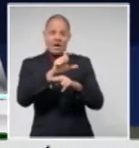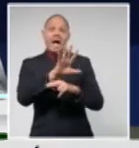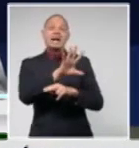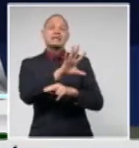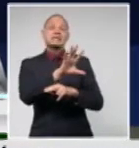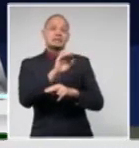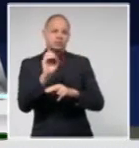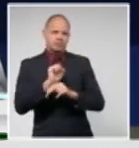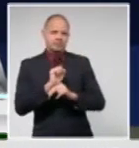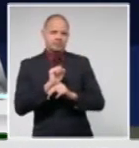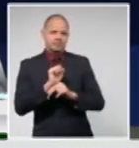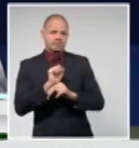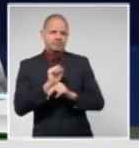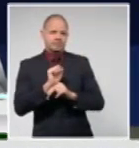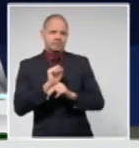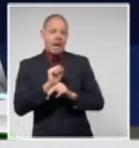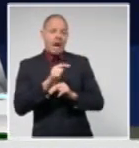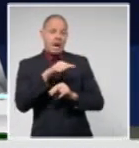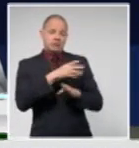548 in Villa Claras,